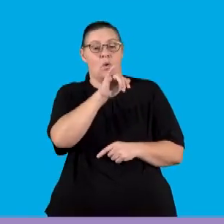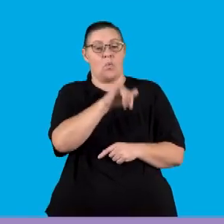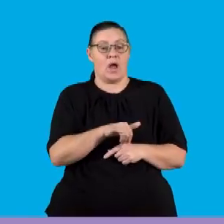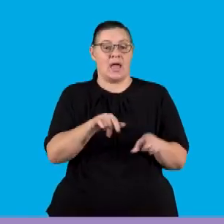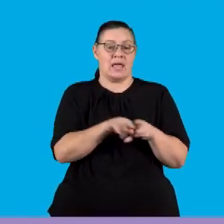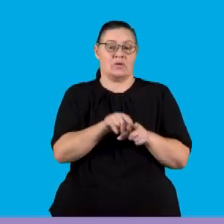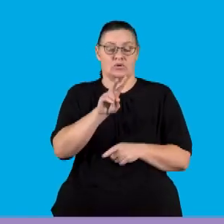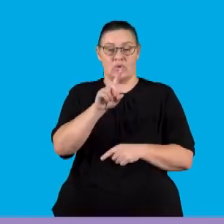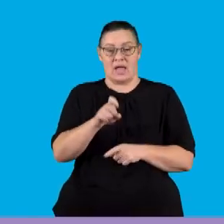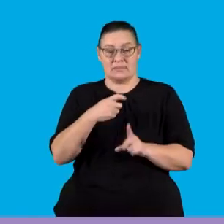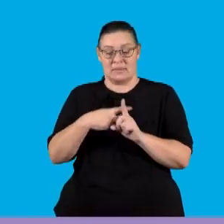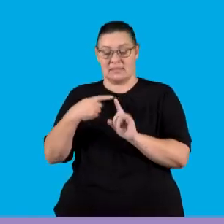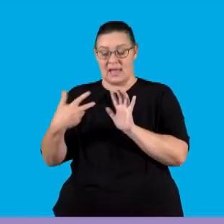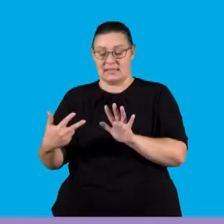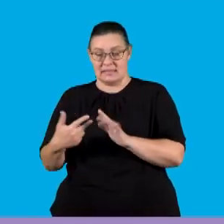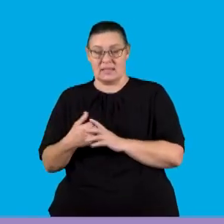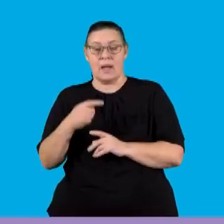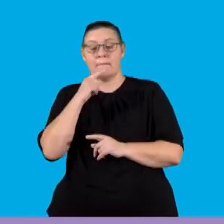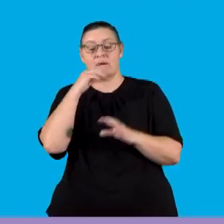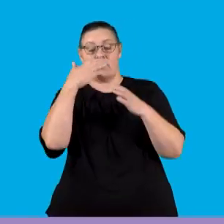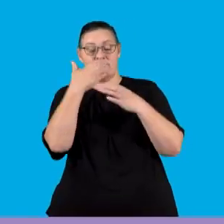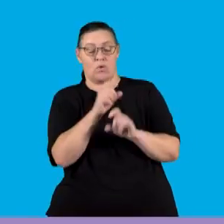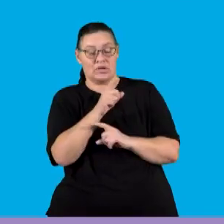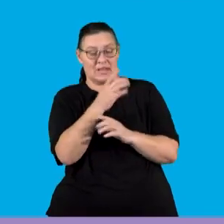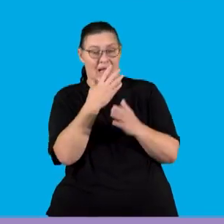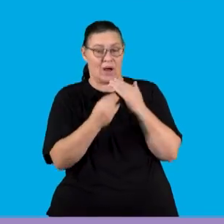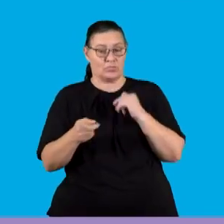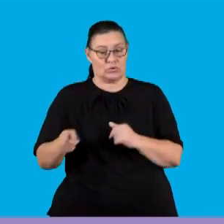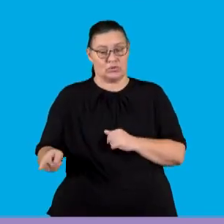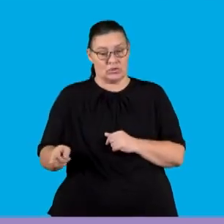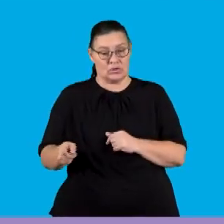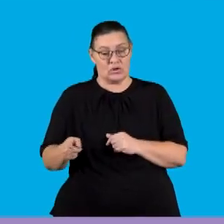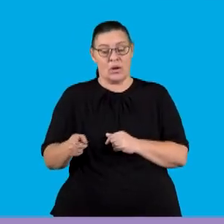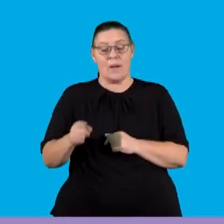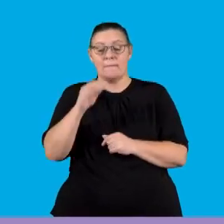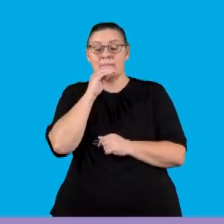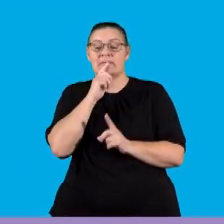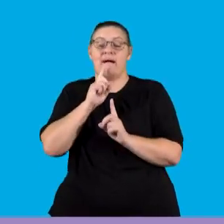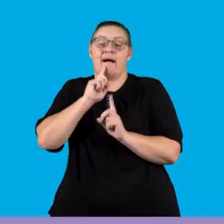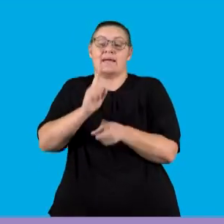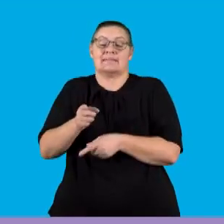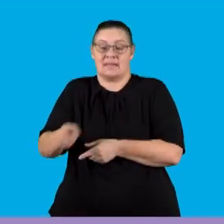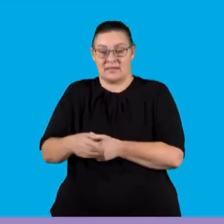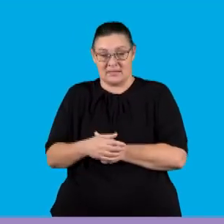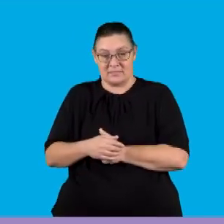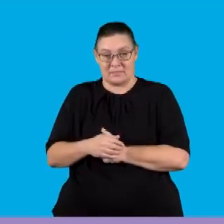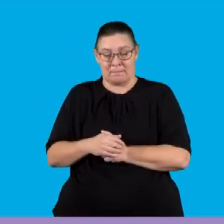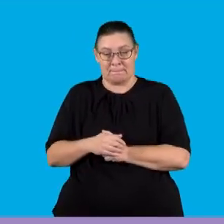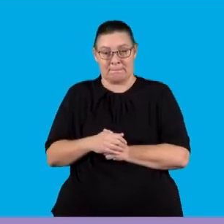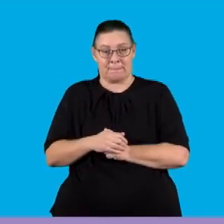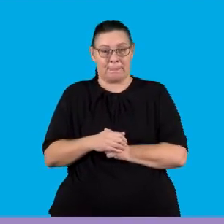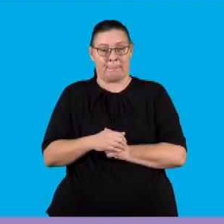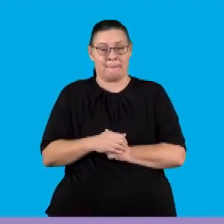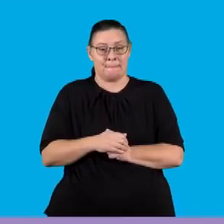to 2x plus 8, but this time our focus is on the output. So that y is that output,